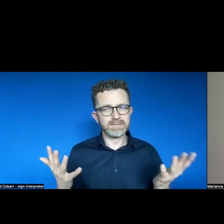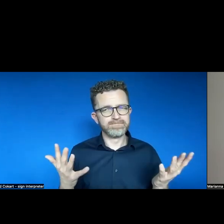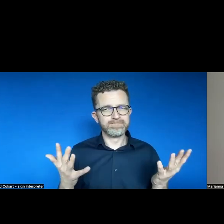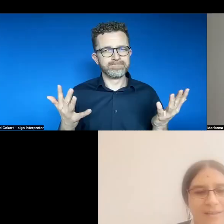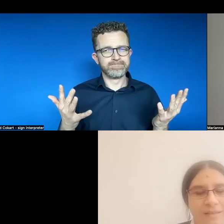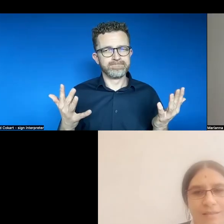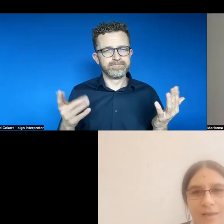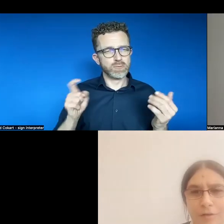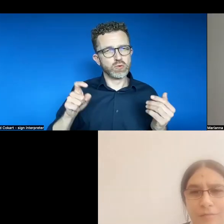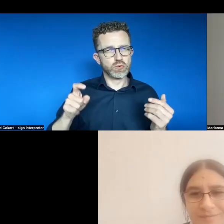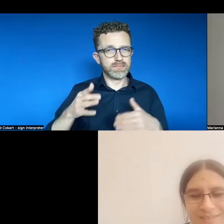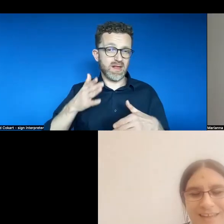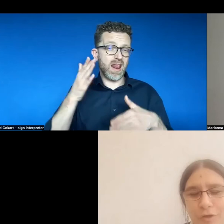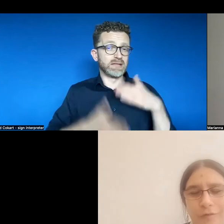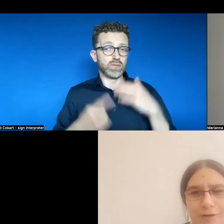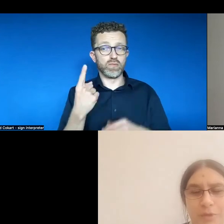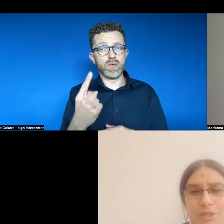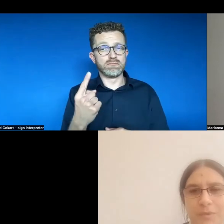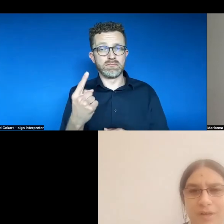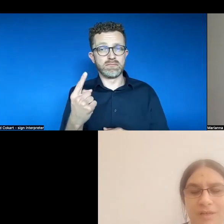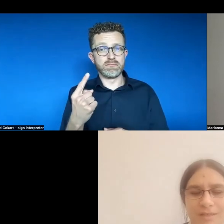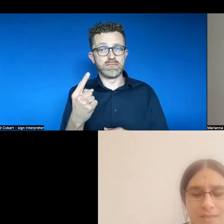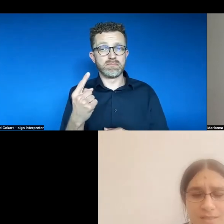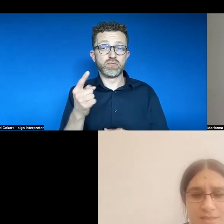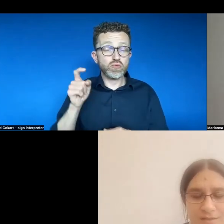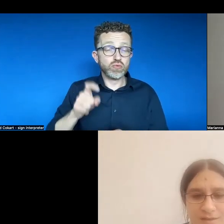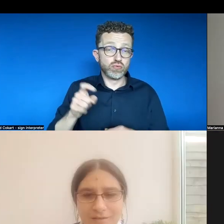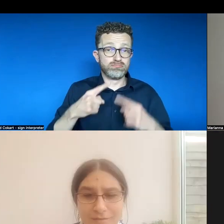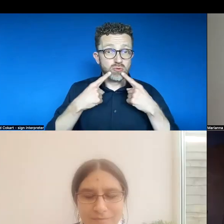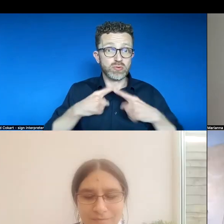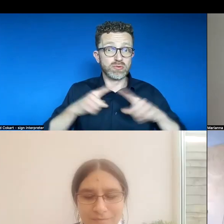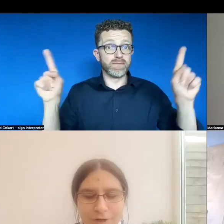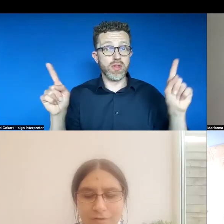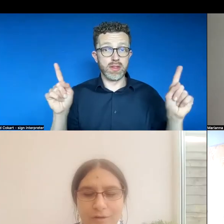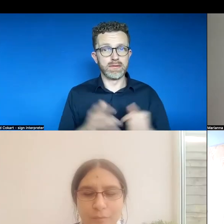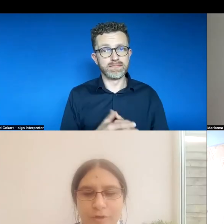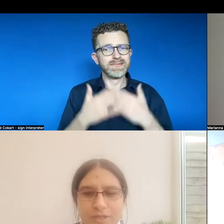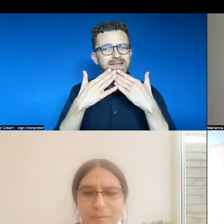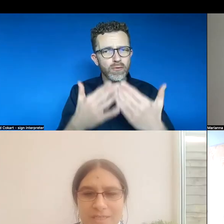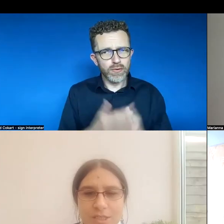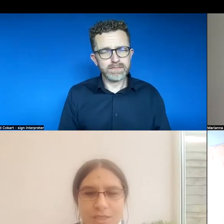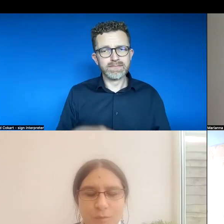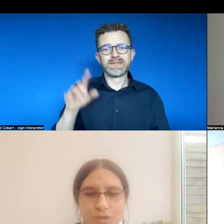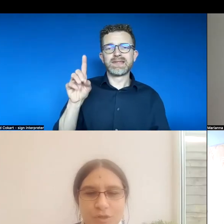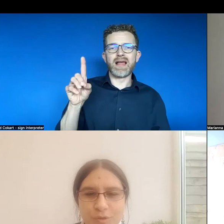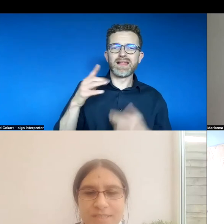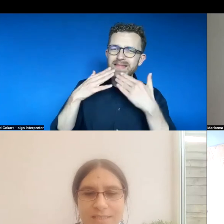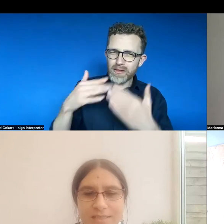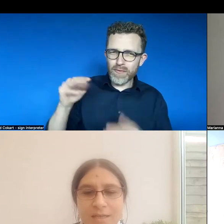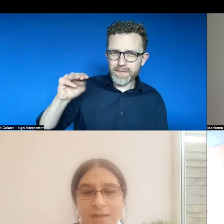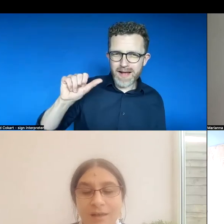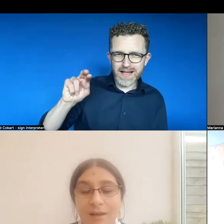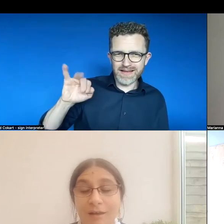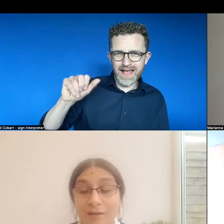successful. Thank you. Thank you very much, Mariana. This is a very, very important message that we should use